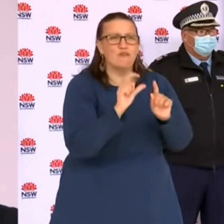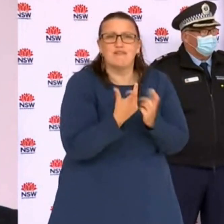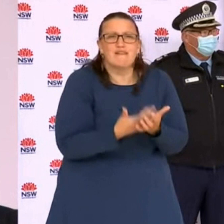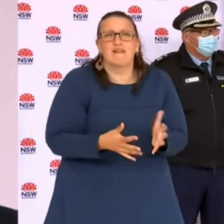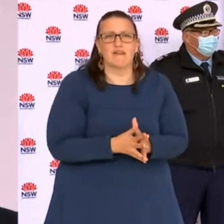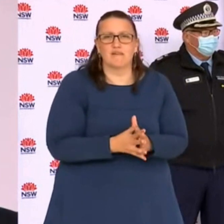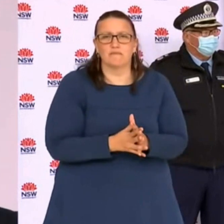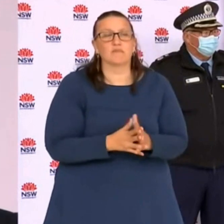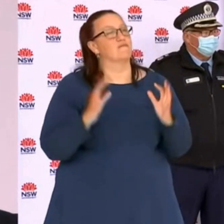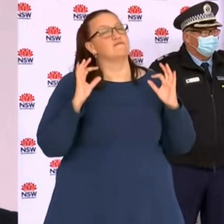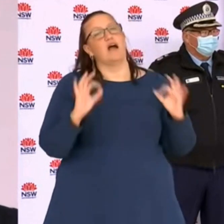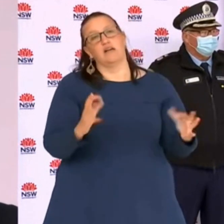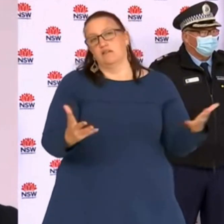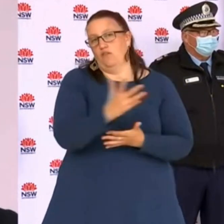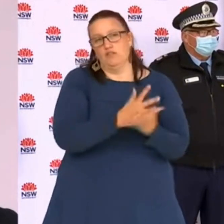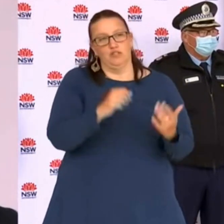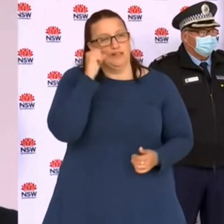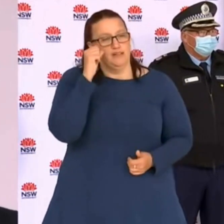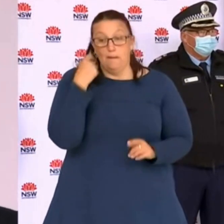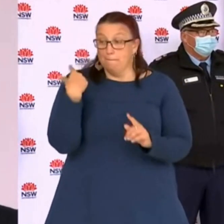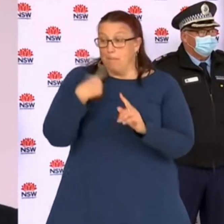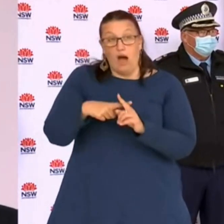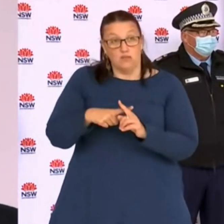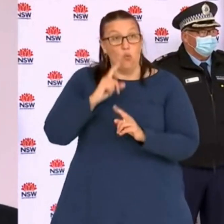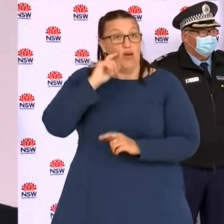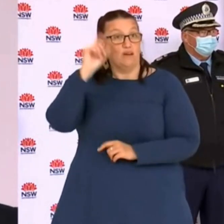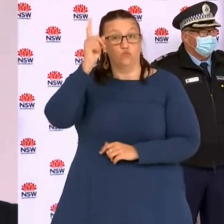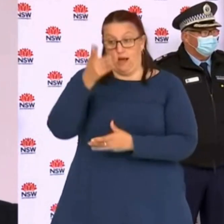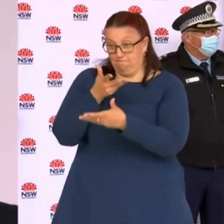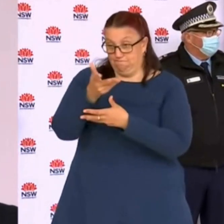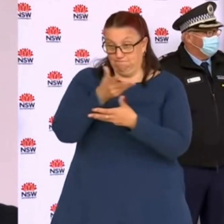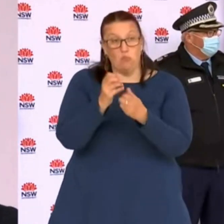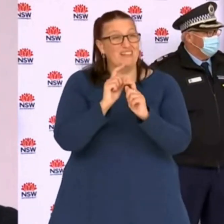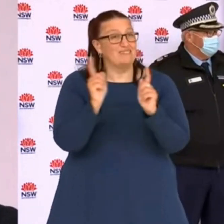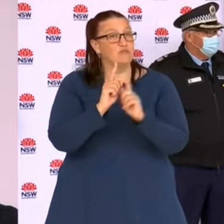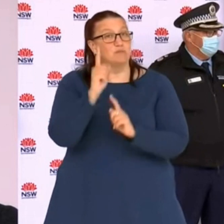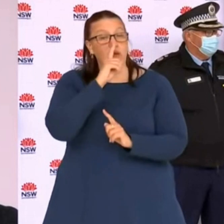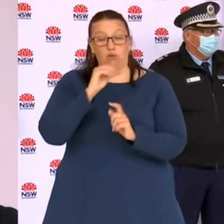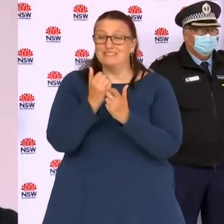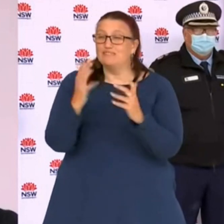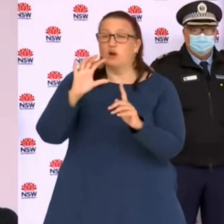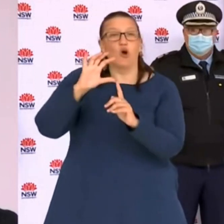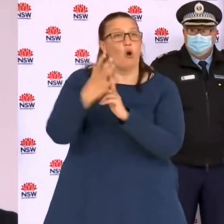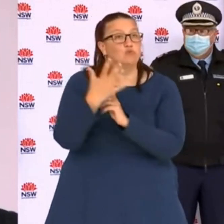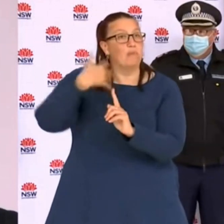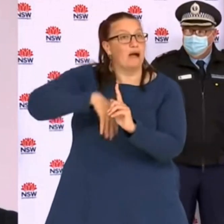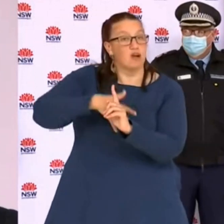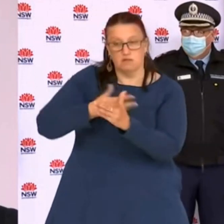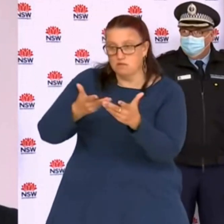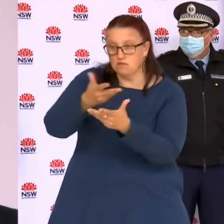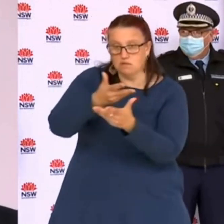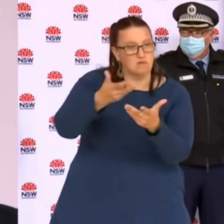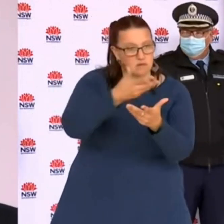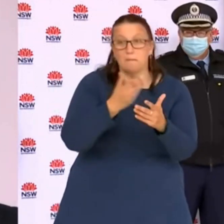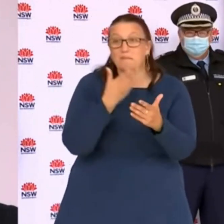up today with all the multicultural channels to make sure the message gets out. But that goes for across Greater